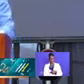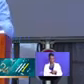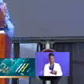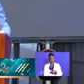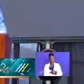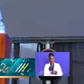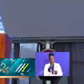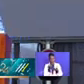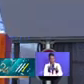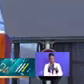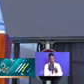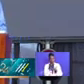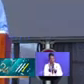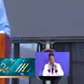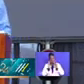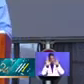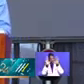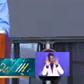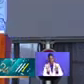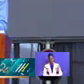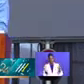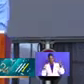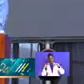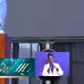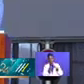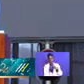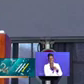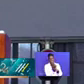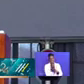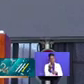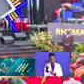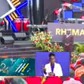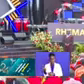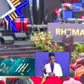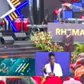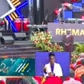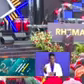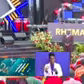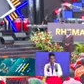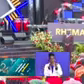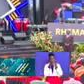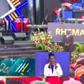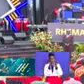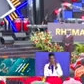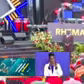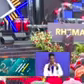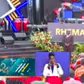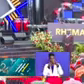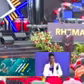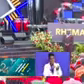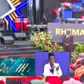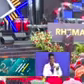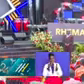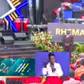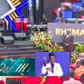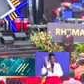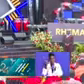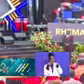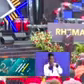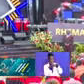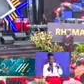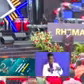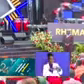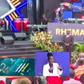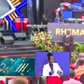convenor of this wonderful conference every one of us was aligning to the message God has put in his in